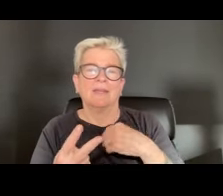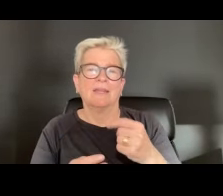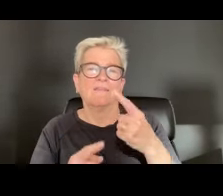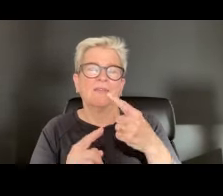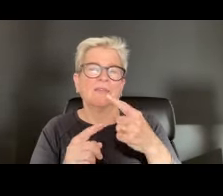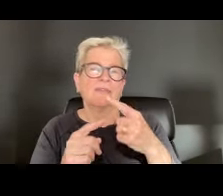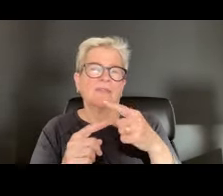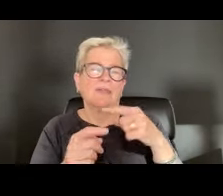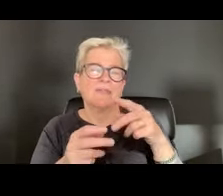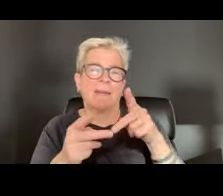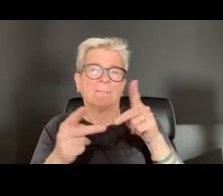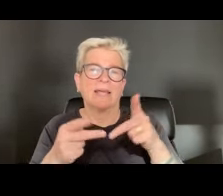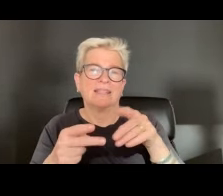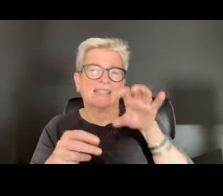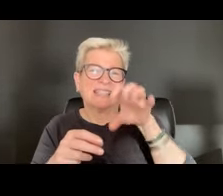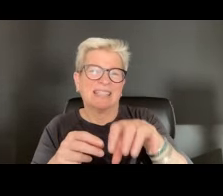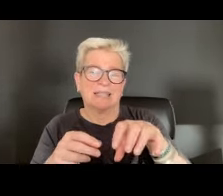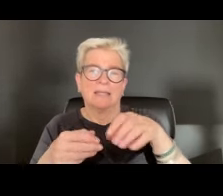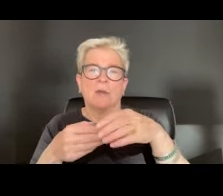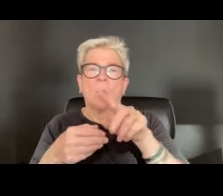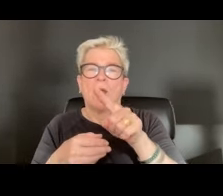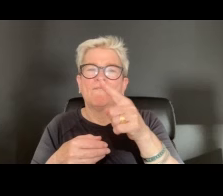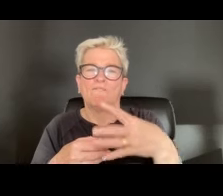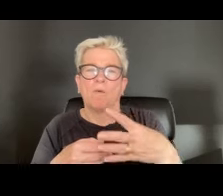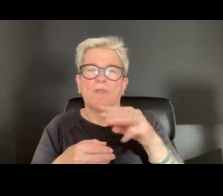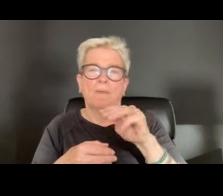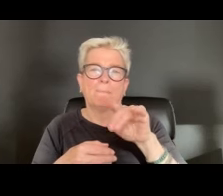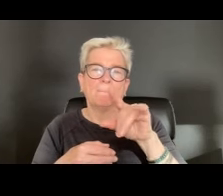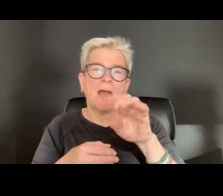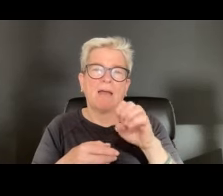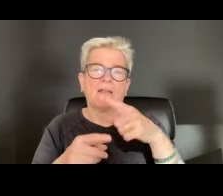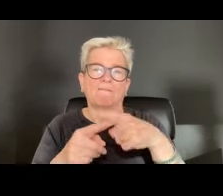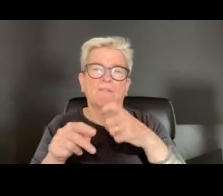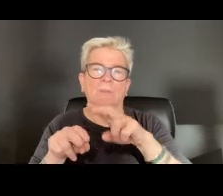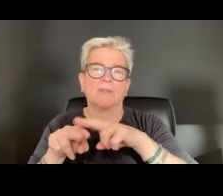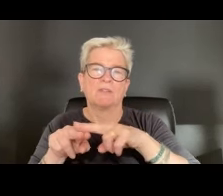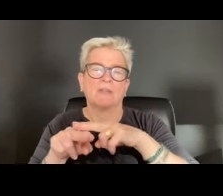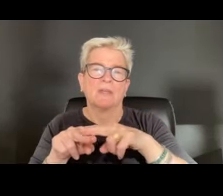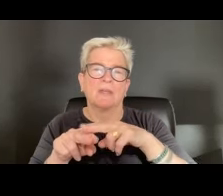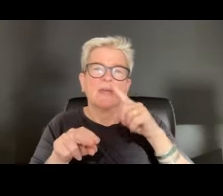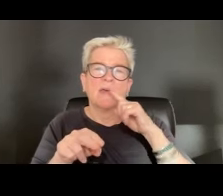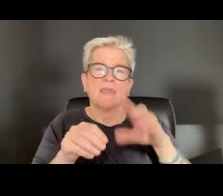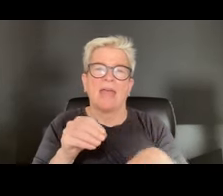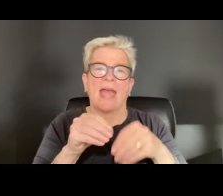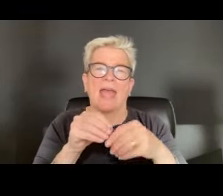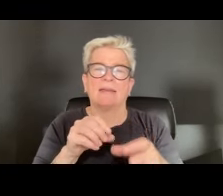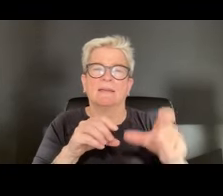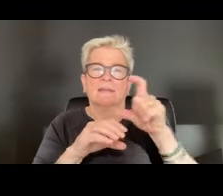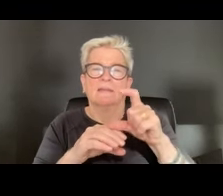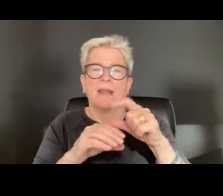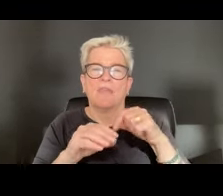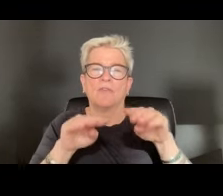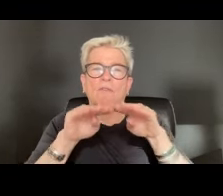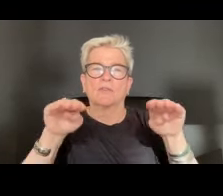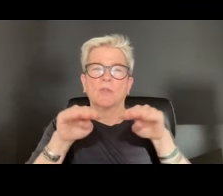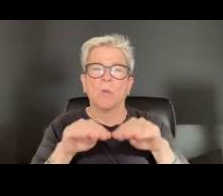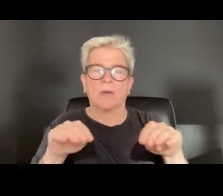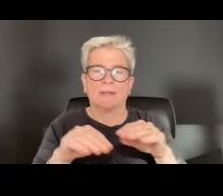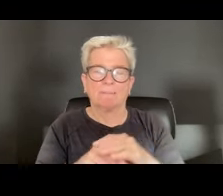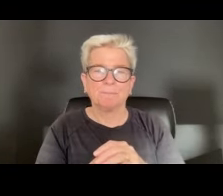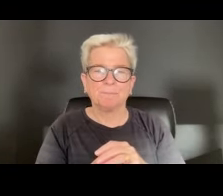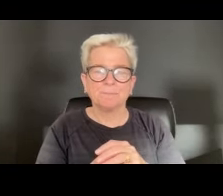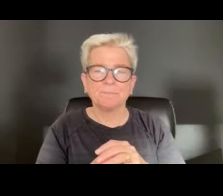transit that actually allow additional story and additional floor area for projects that achieve significant affordability.